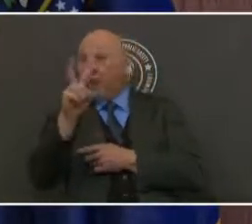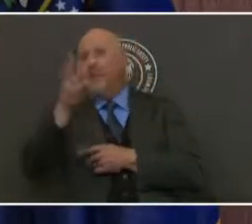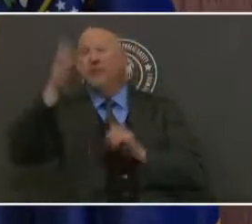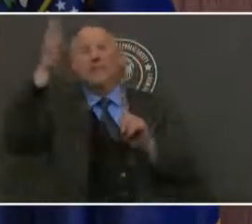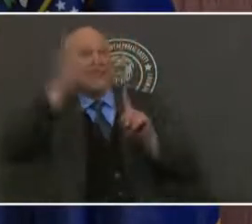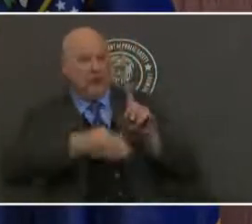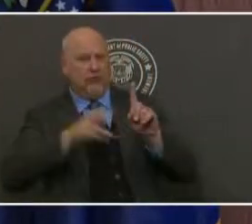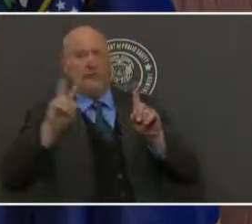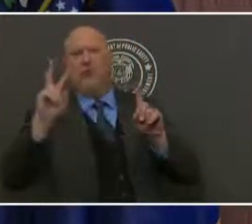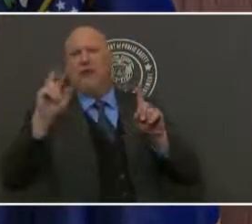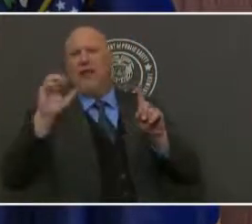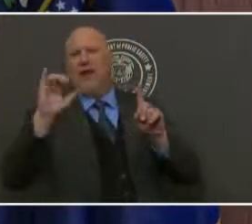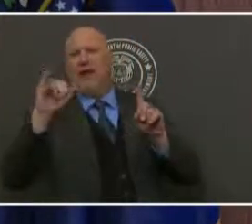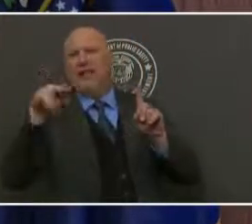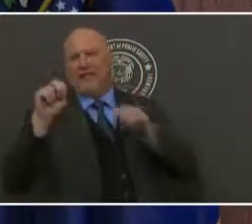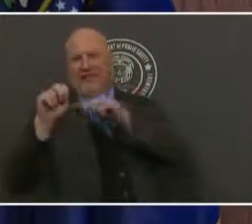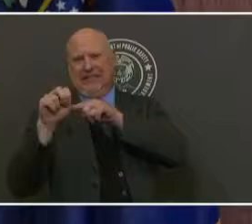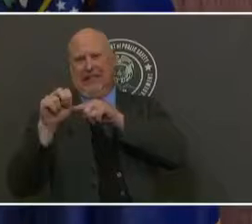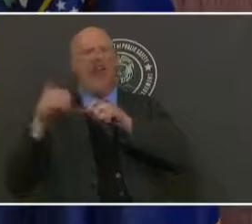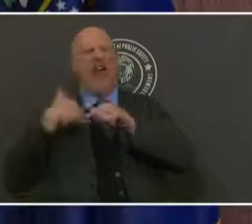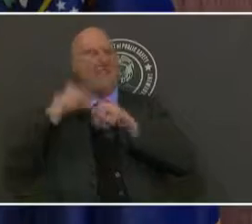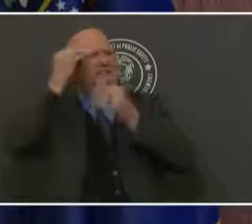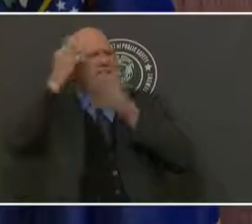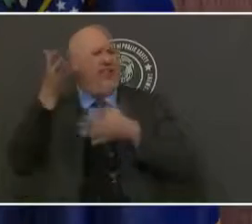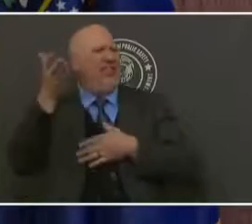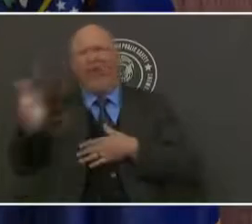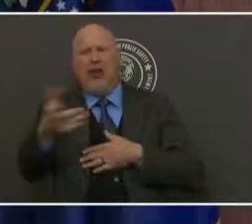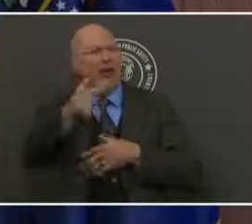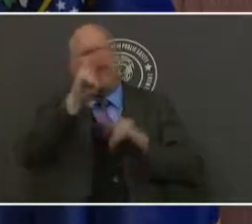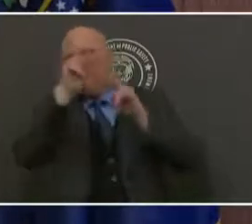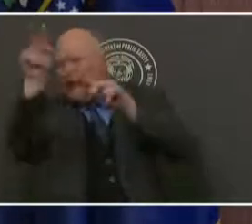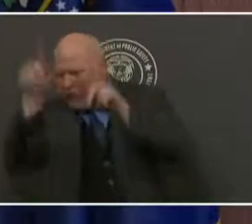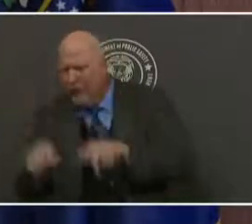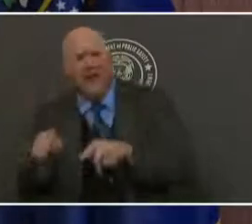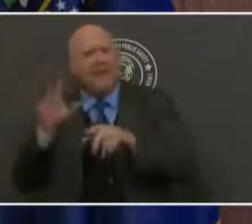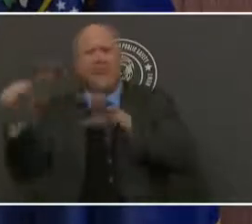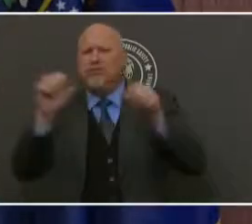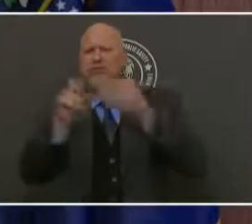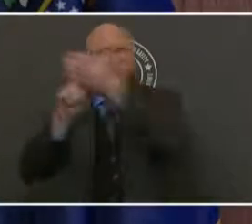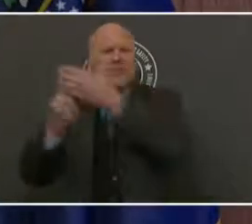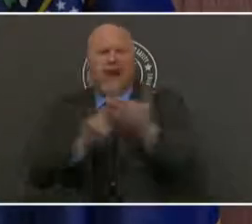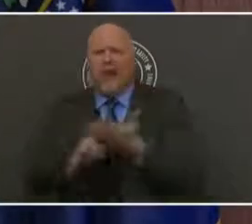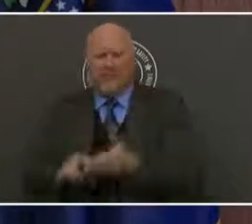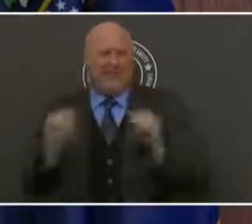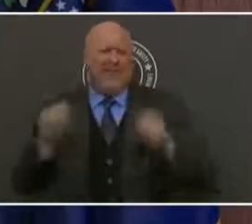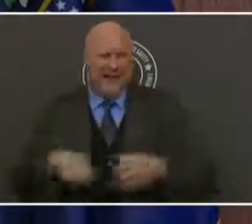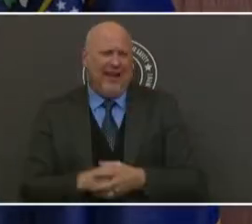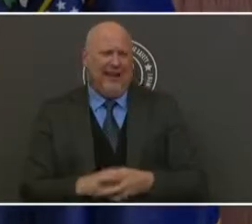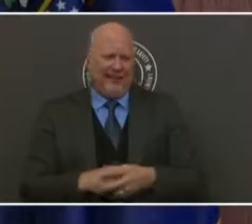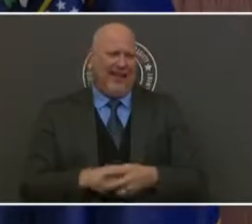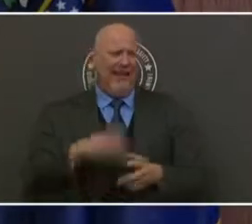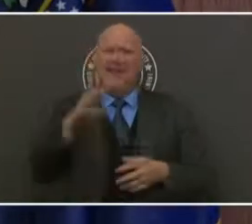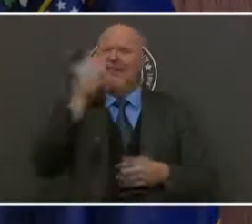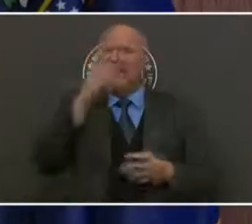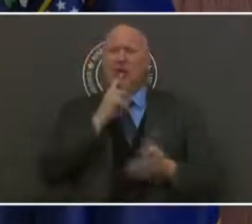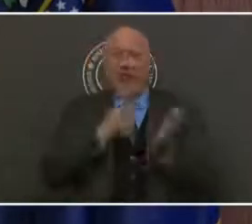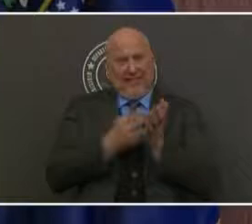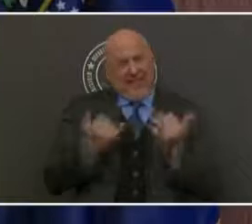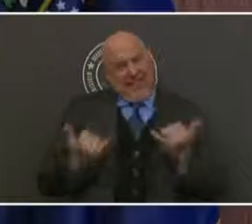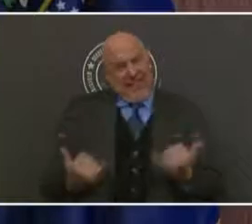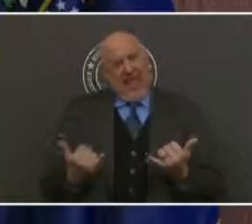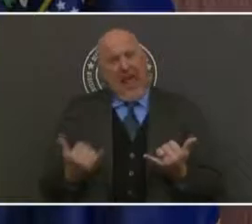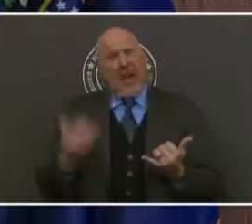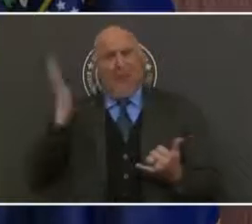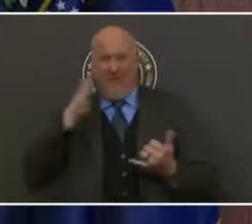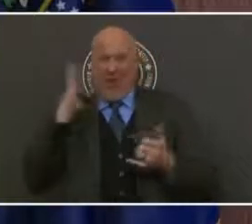appointment, whether it's at one of our public health facilities or with the local pharmacies in your neighborhood. And with